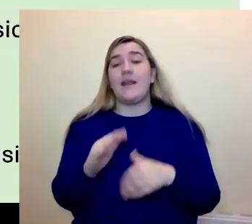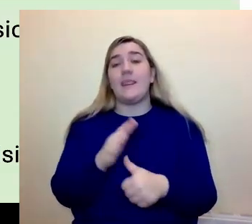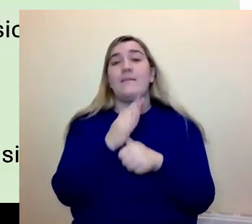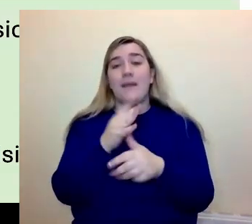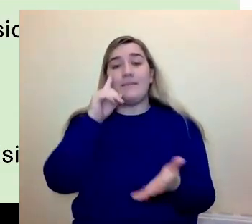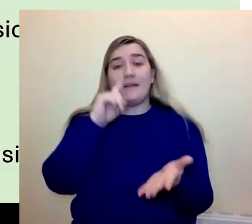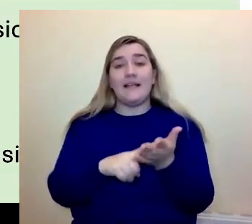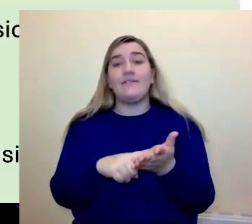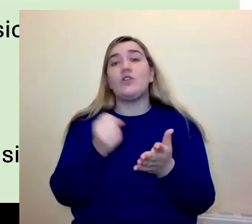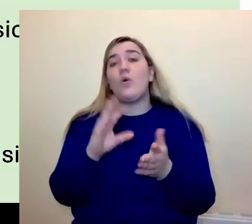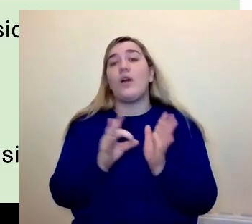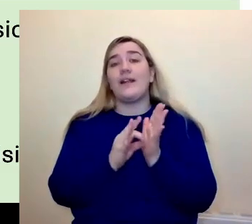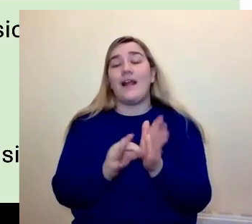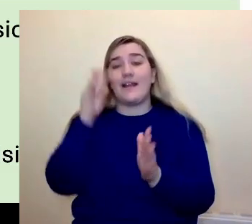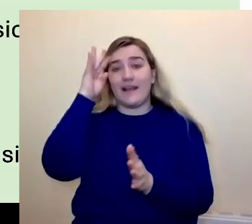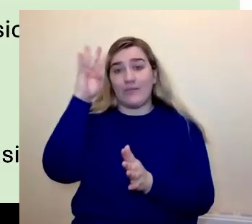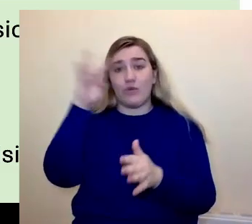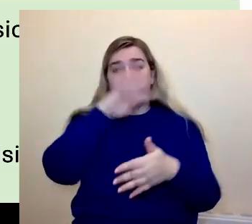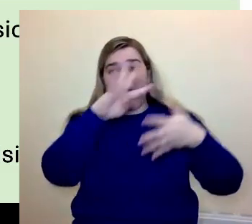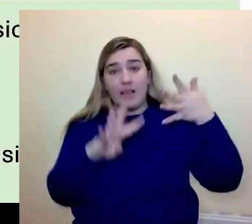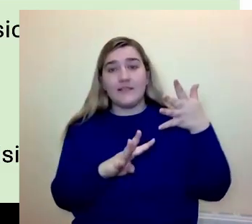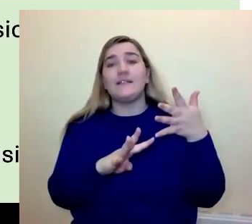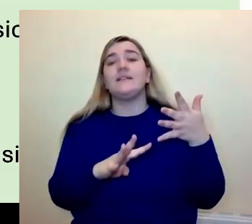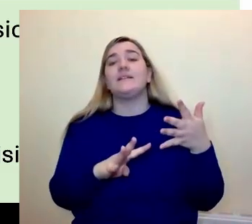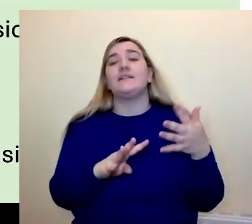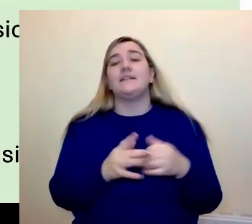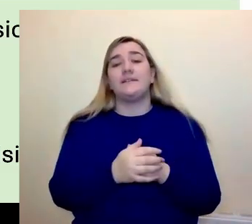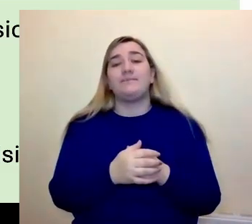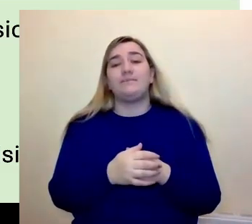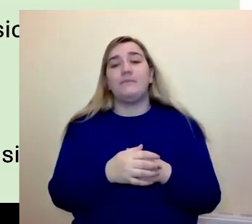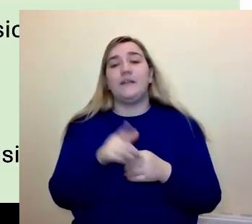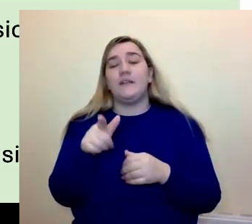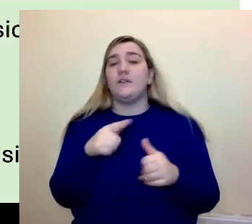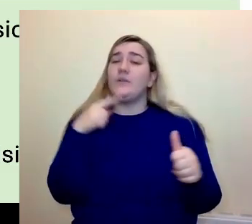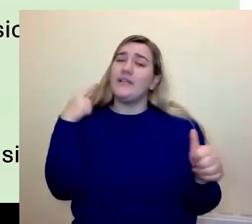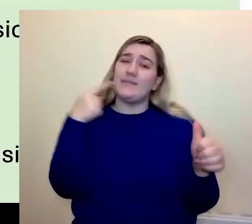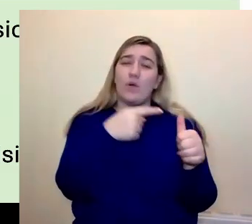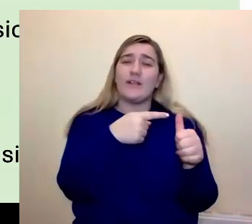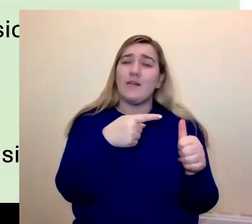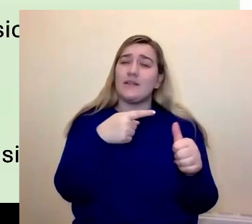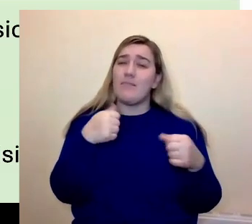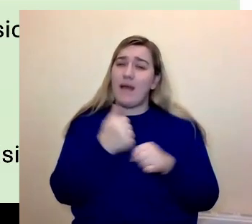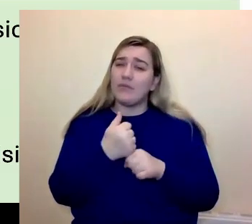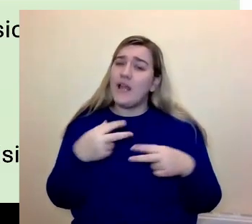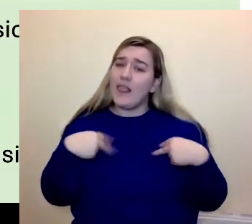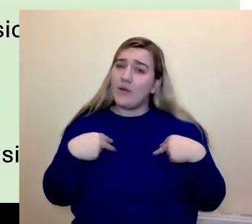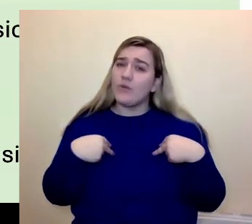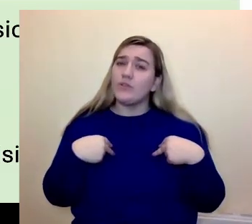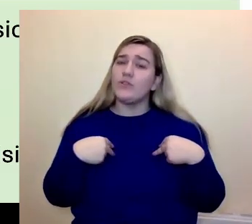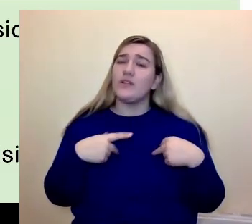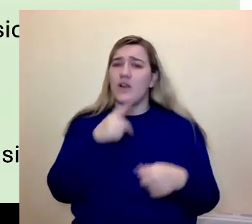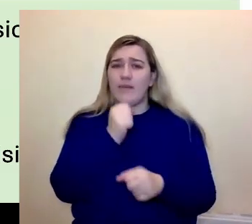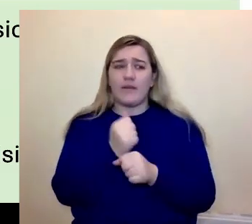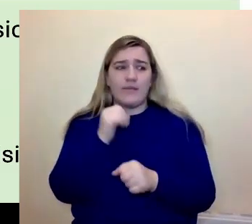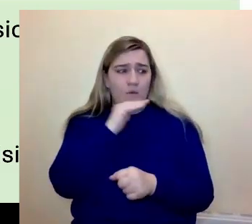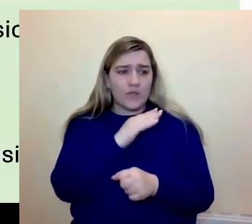or the guiding principles. So that points out, you know, the language, looking at the language of the Decision